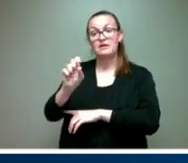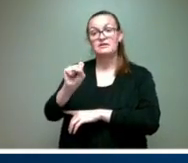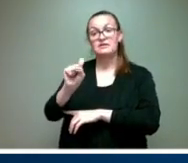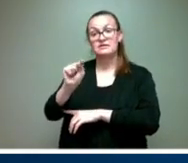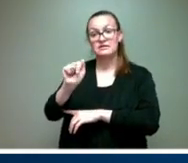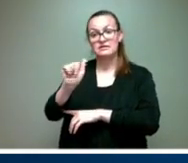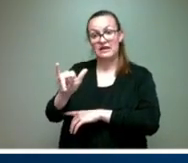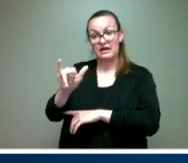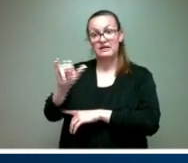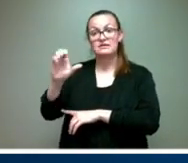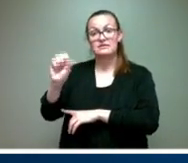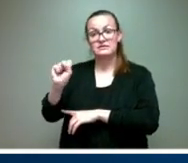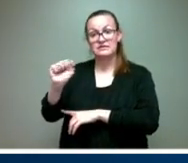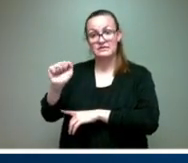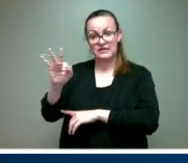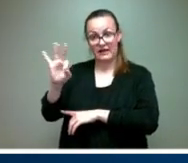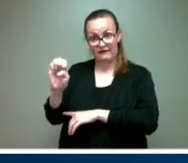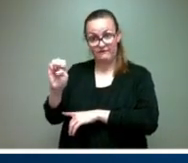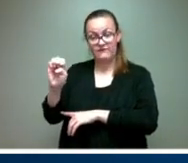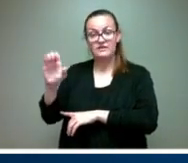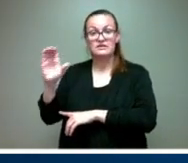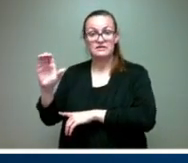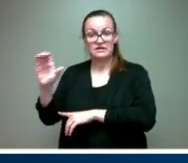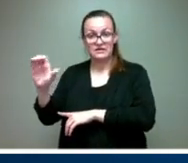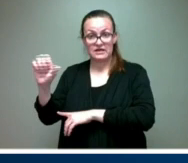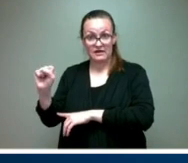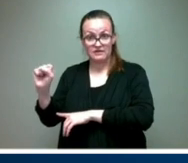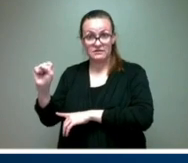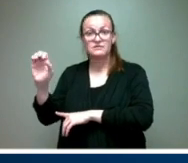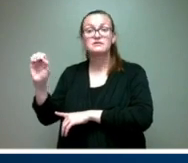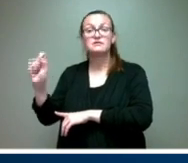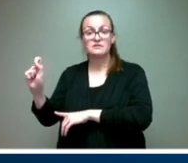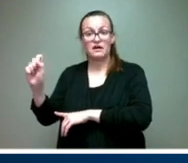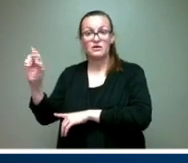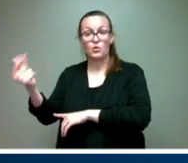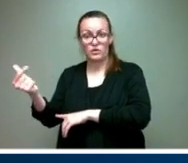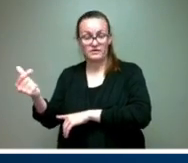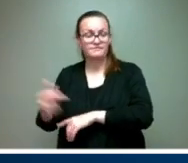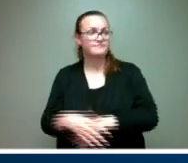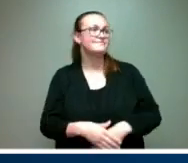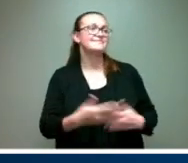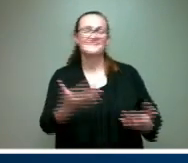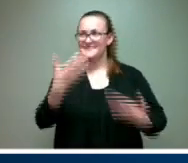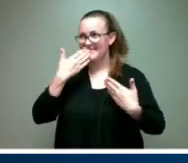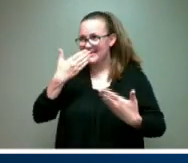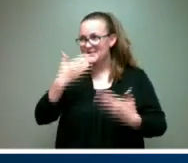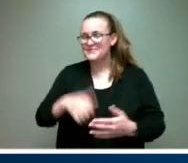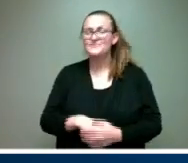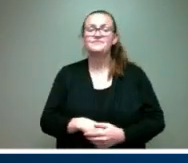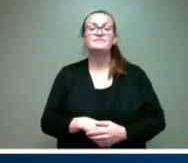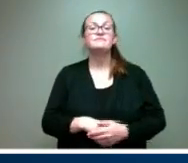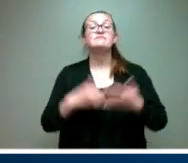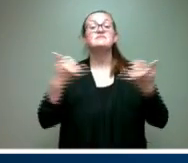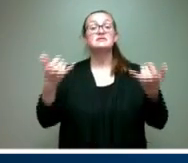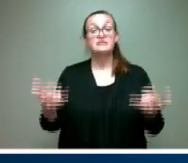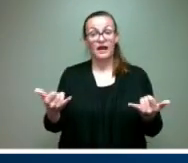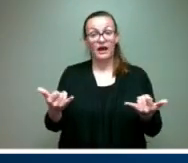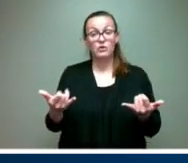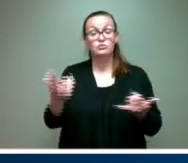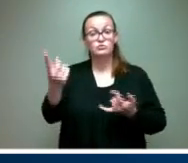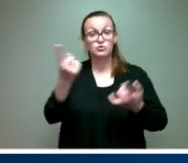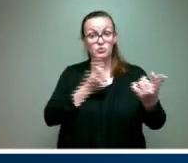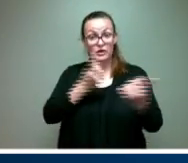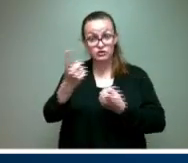www.staysafeccs.org. Yeah. Thank you. Thank you. We are now going to take some questions from